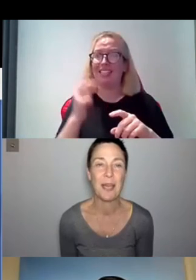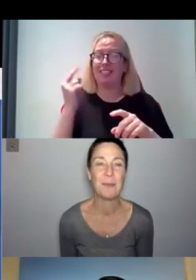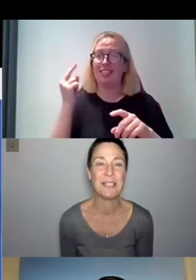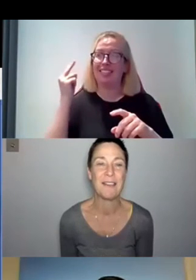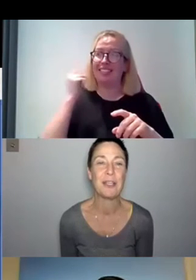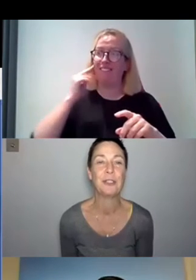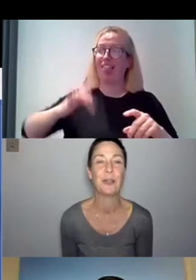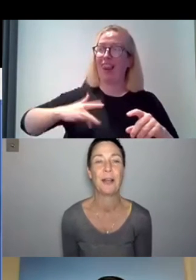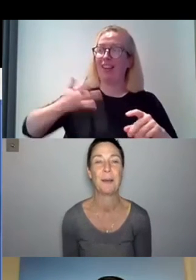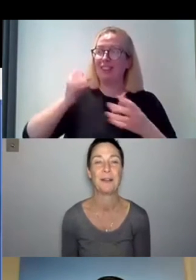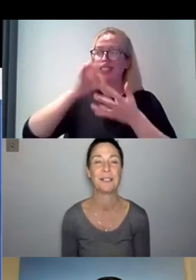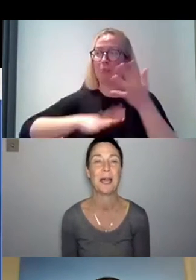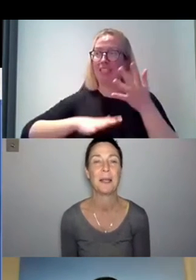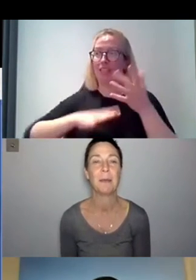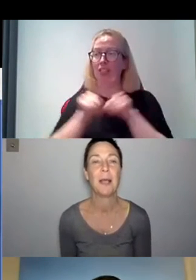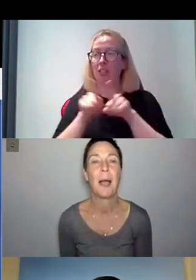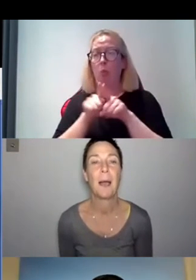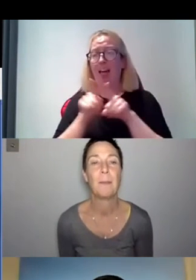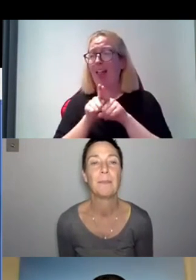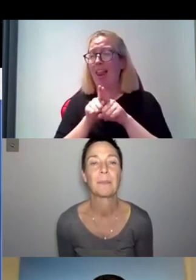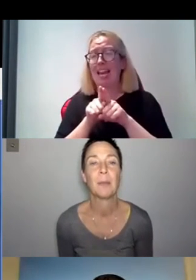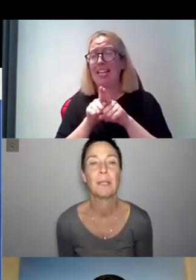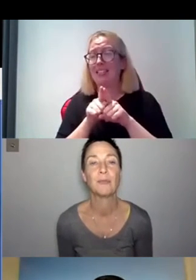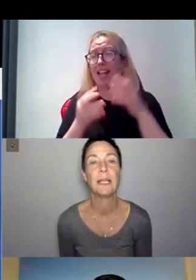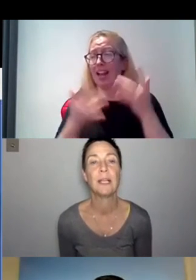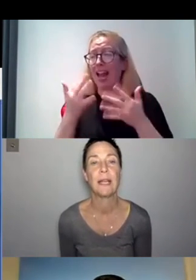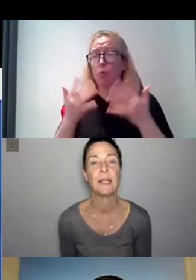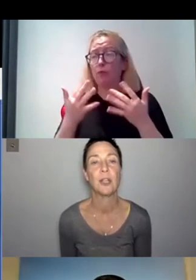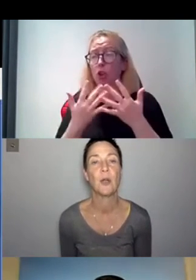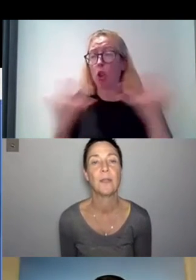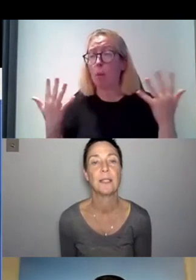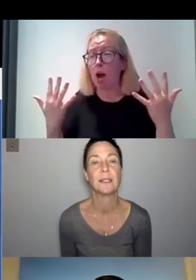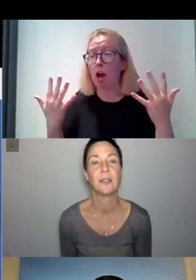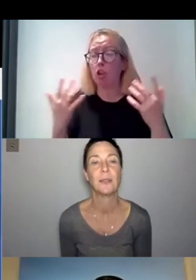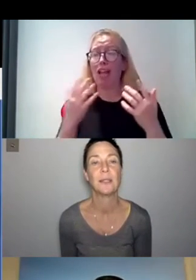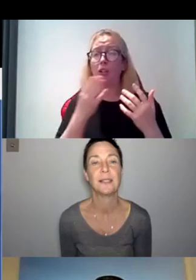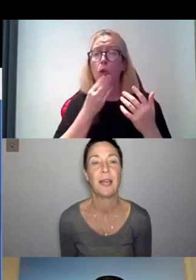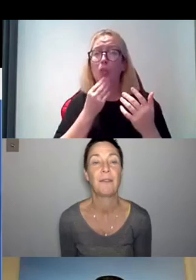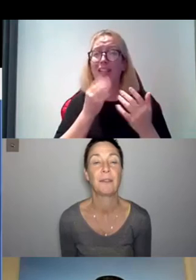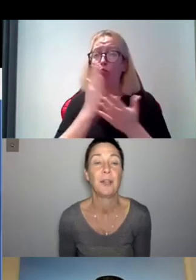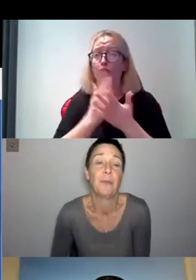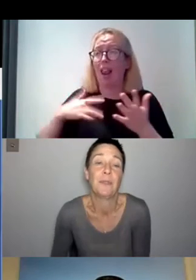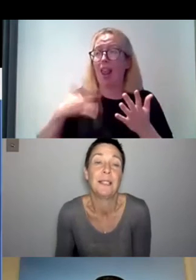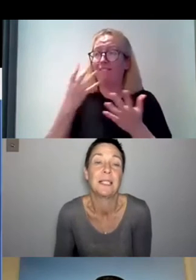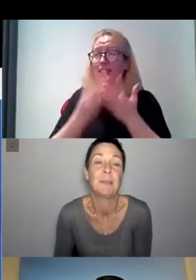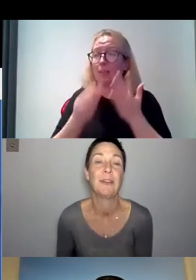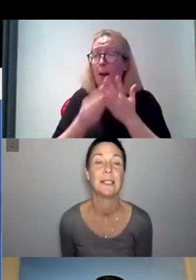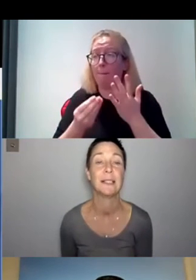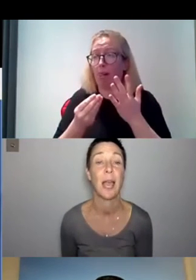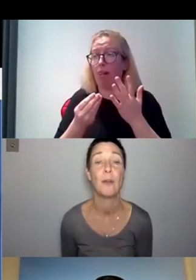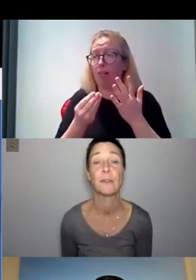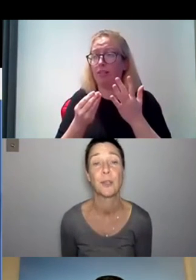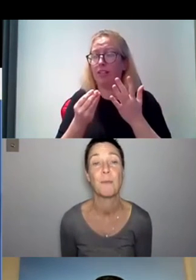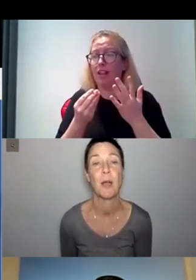depth, and we didn't have a huge amount of time. But it's really great to know that these